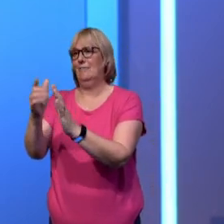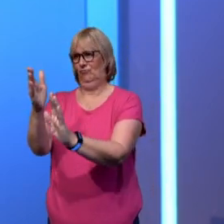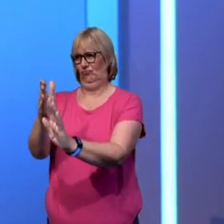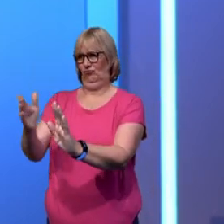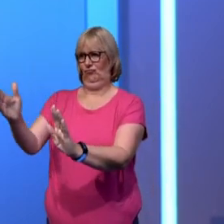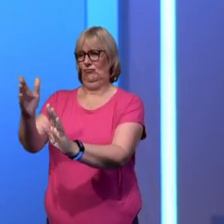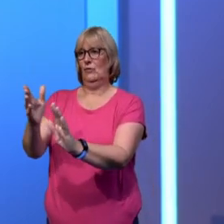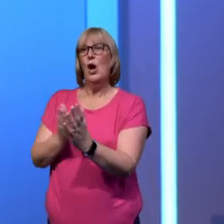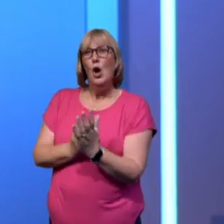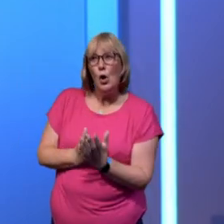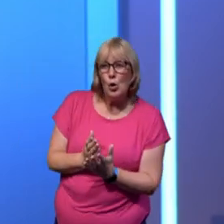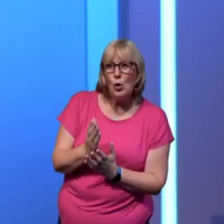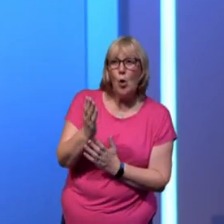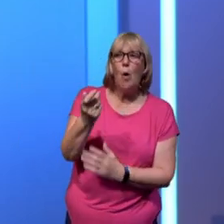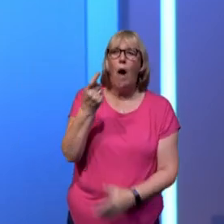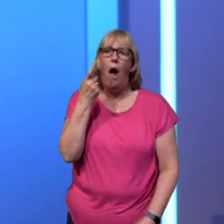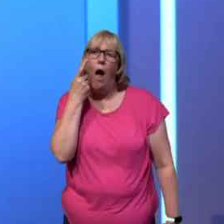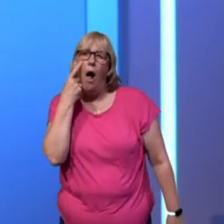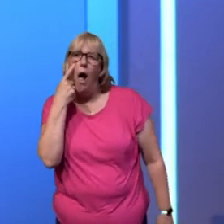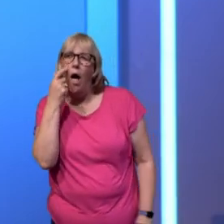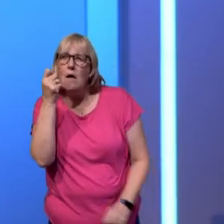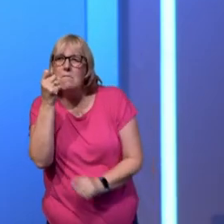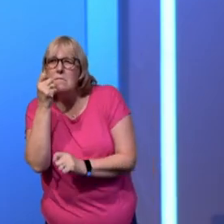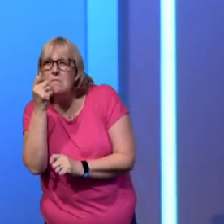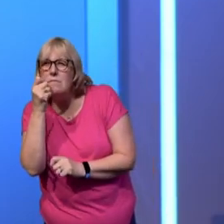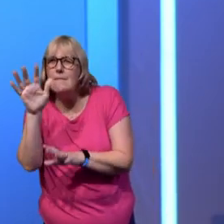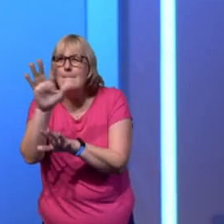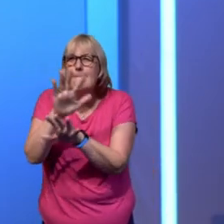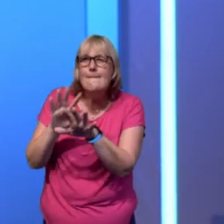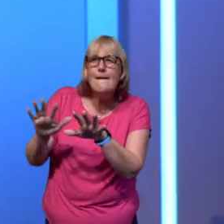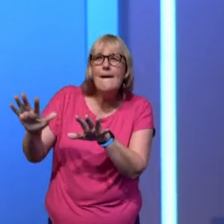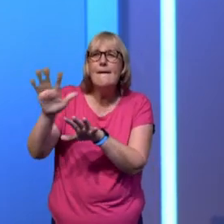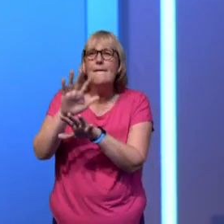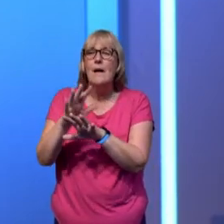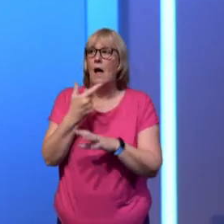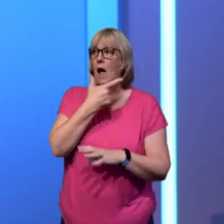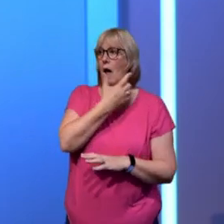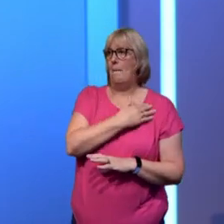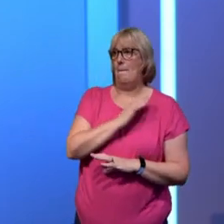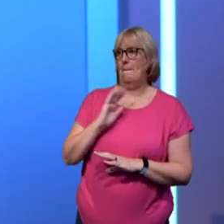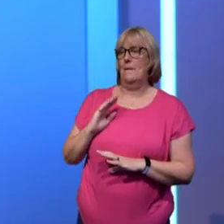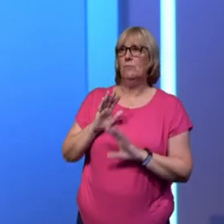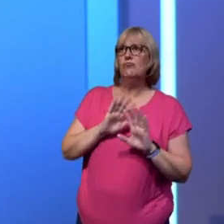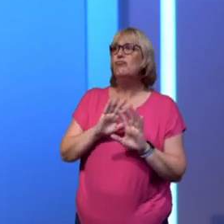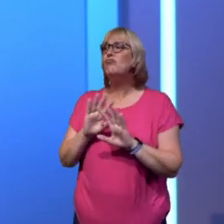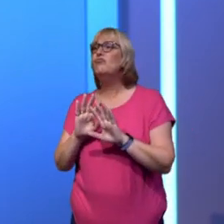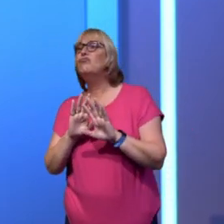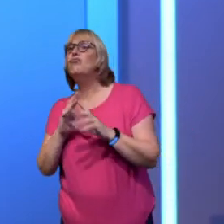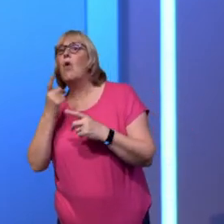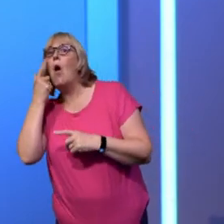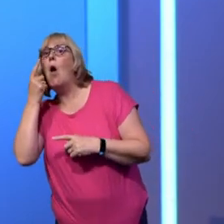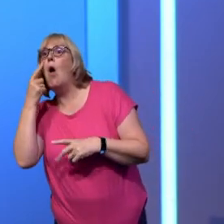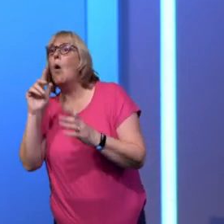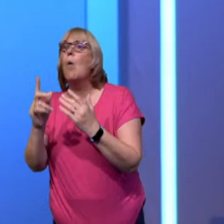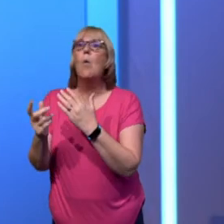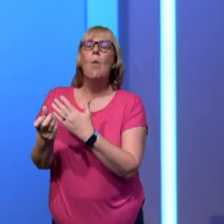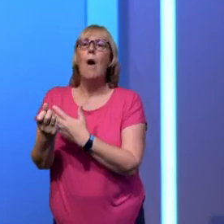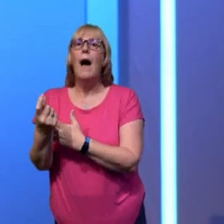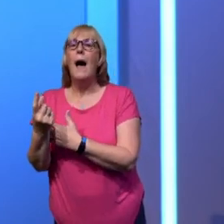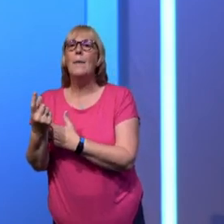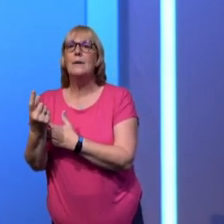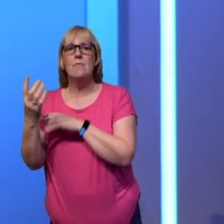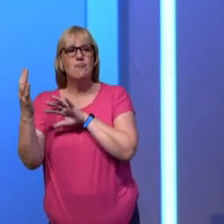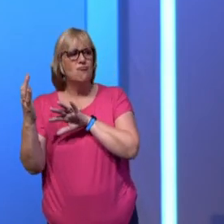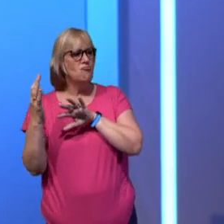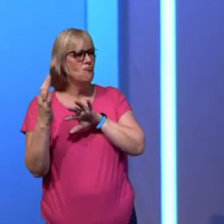them, "Go up and spy out the region." So the men went and spied out Ai. When they returned